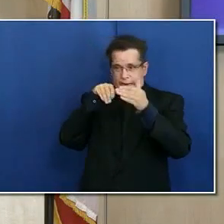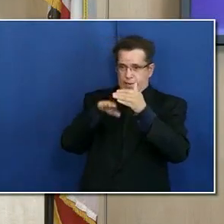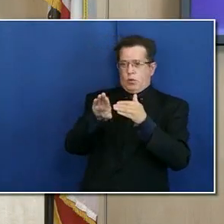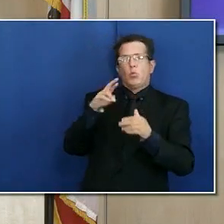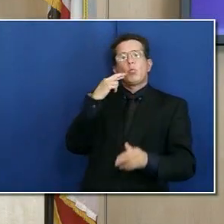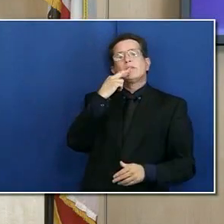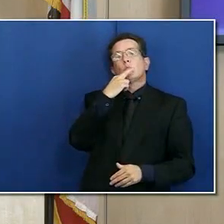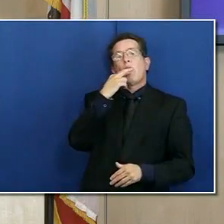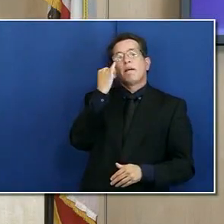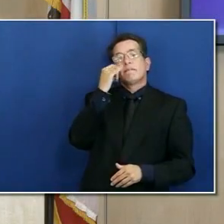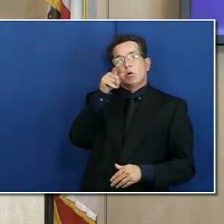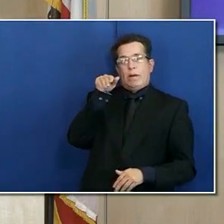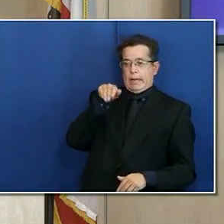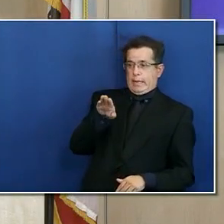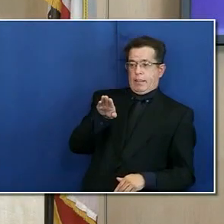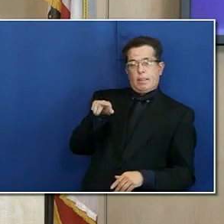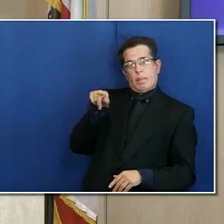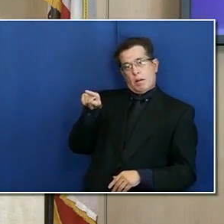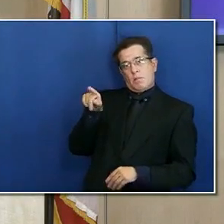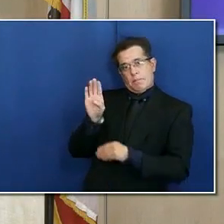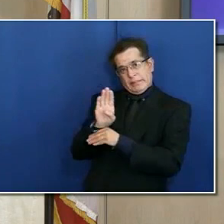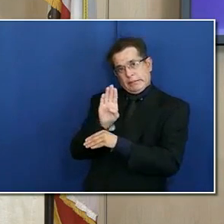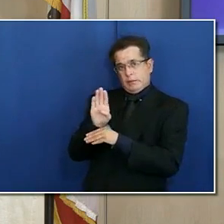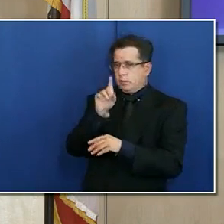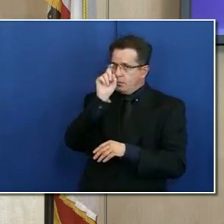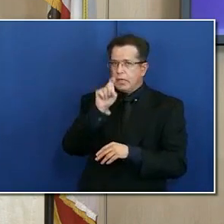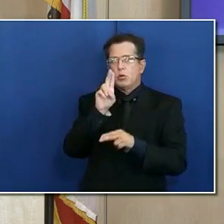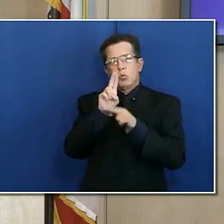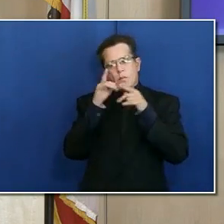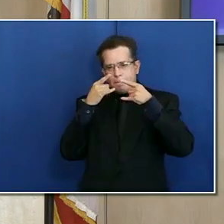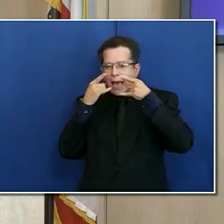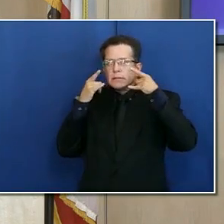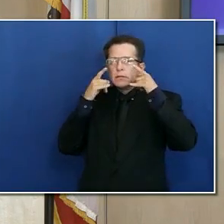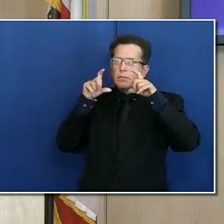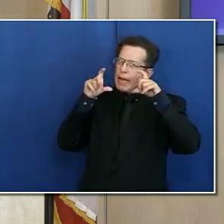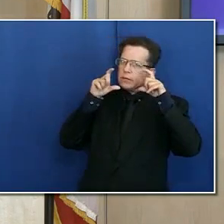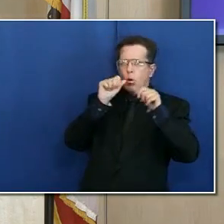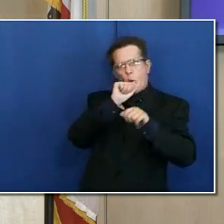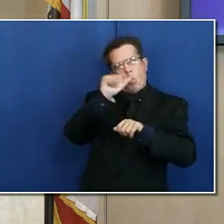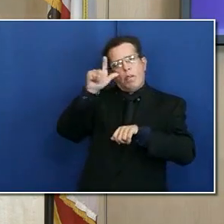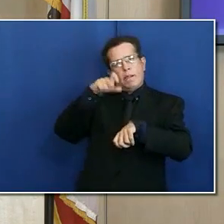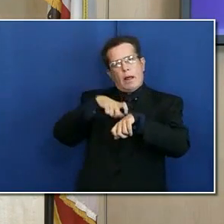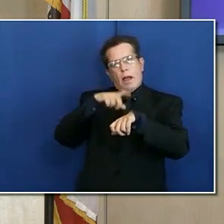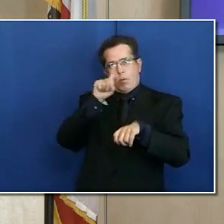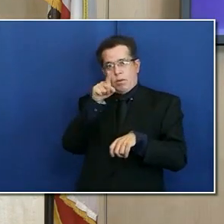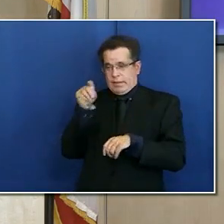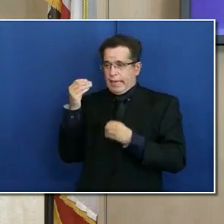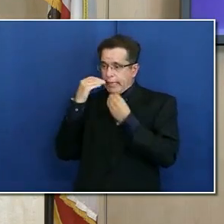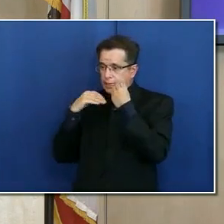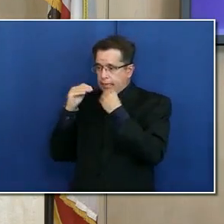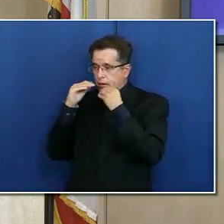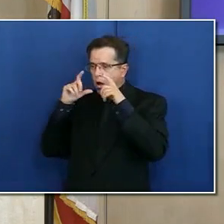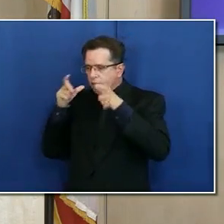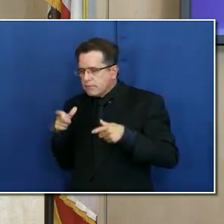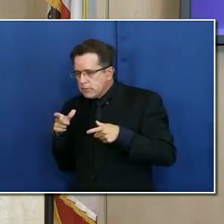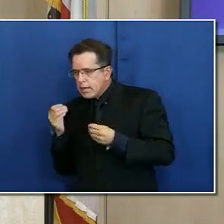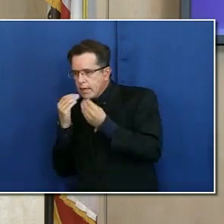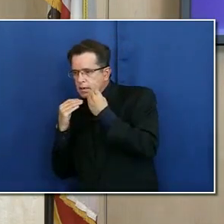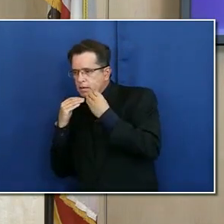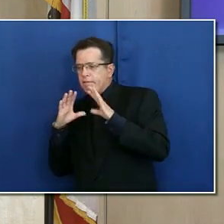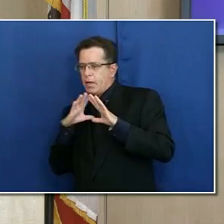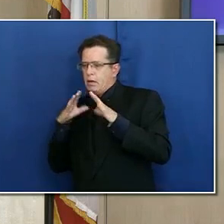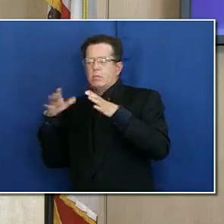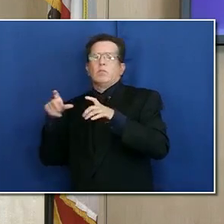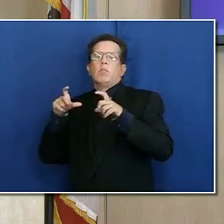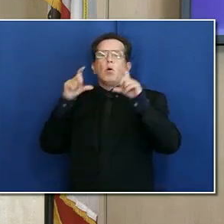an establishment, you must wear your mask at all times except when you are consuming the food or beverage. And so if you're seated at